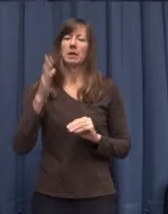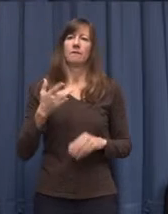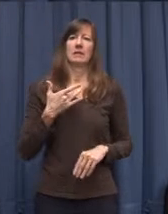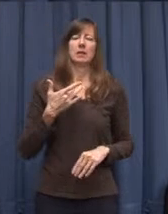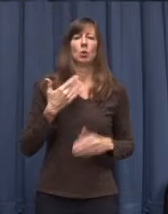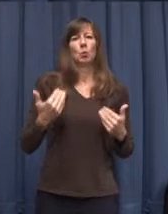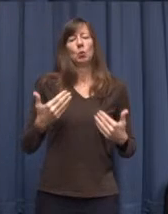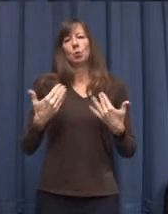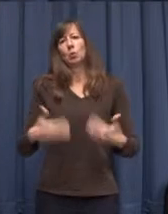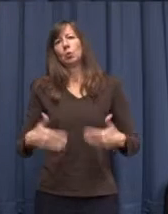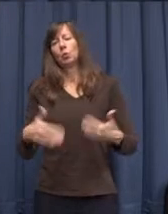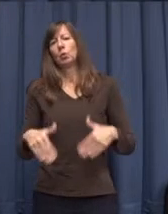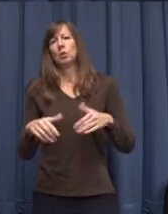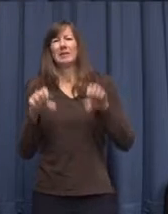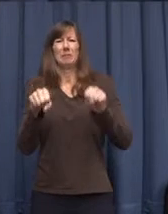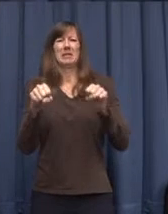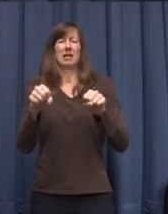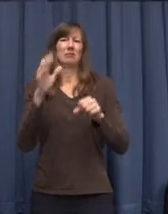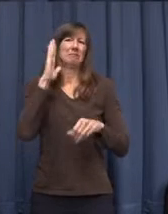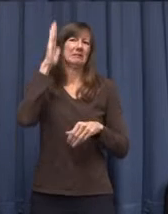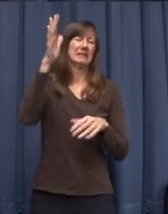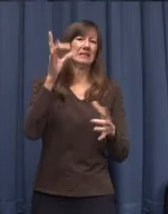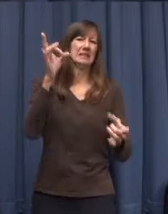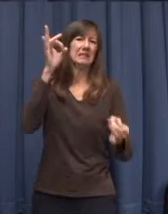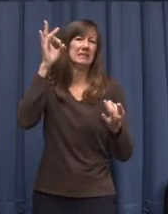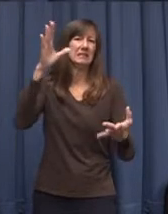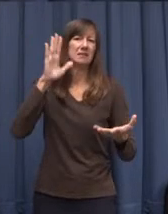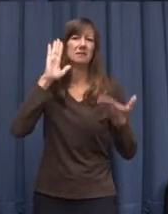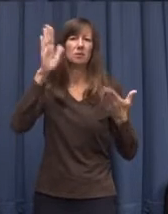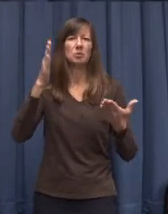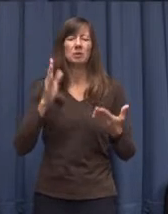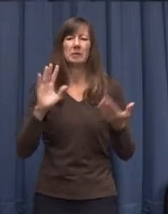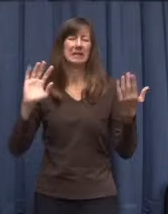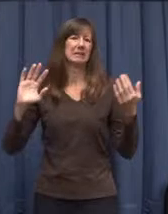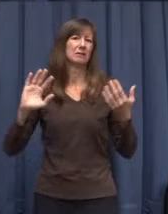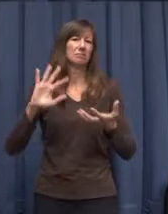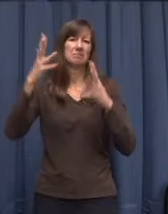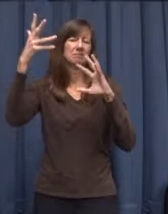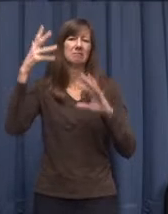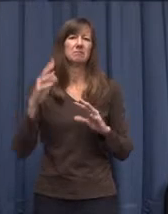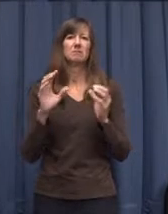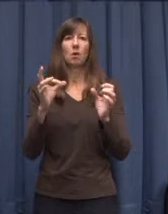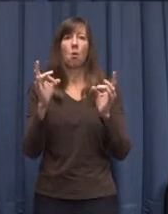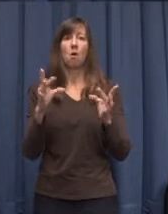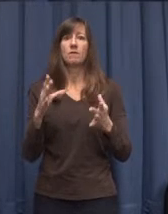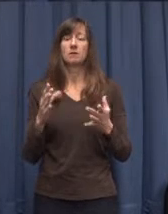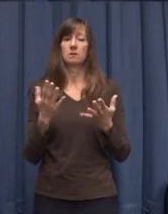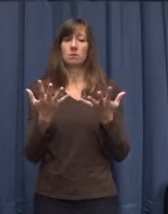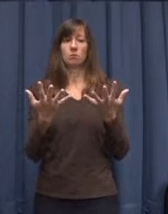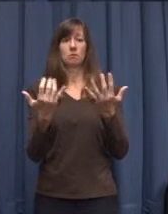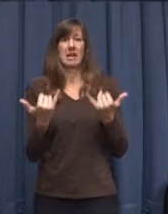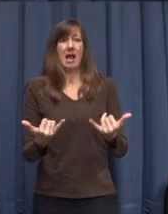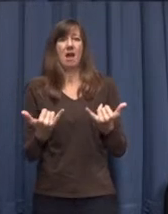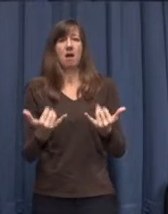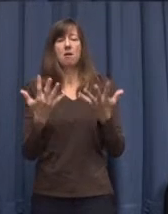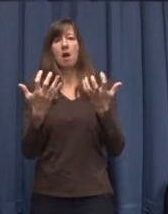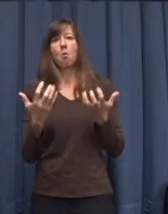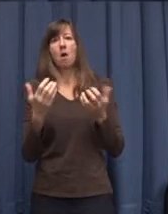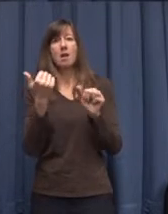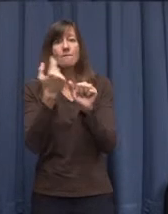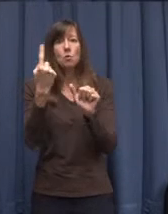where we're at right now. And as I've said for the last week, I really want this moment to serve as a wake-up call for all of